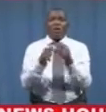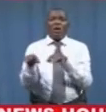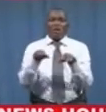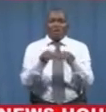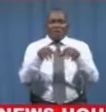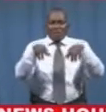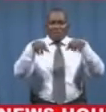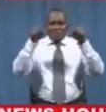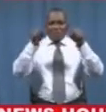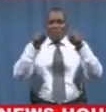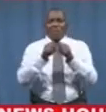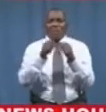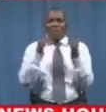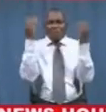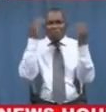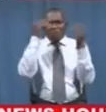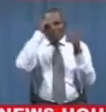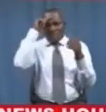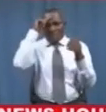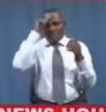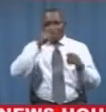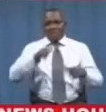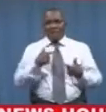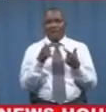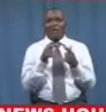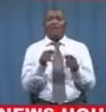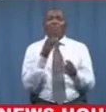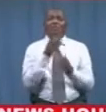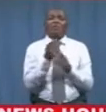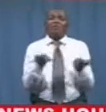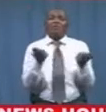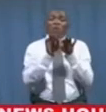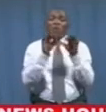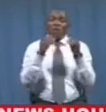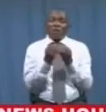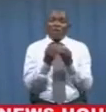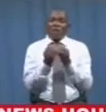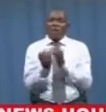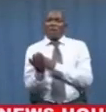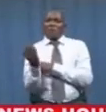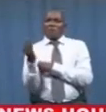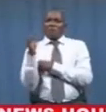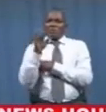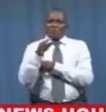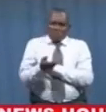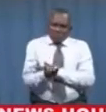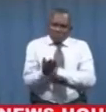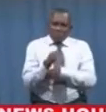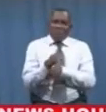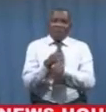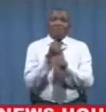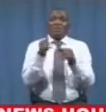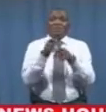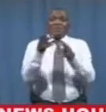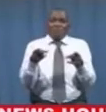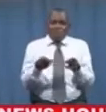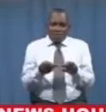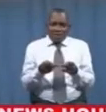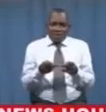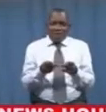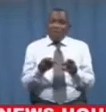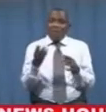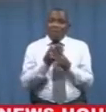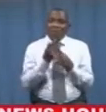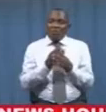dubbed Black Lives Matter. They organized a vigil at the Independence Square, but was disrupted